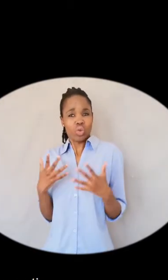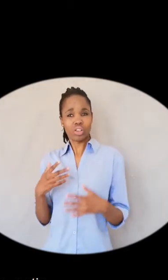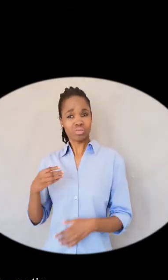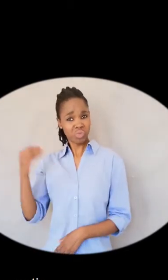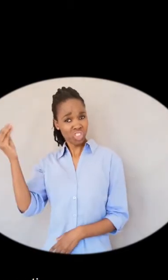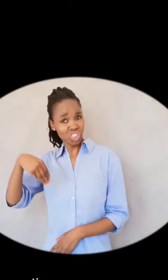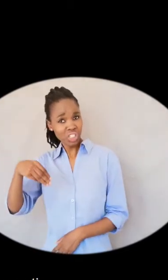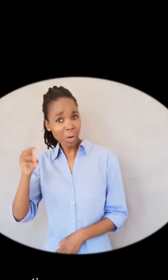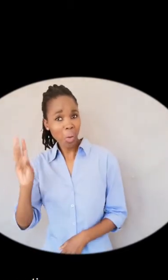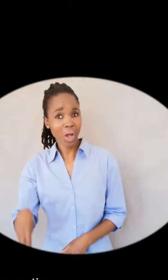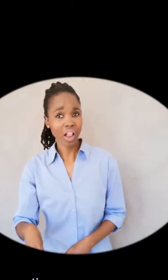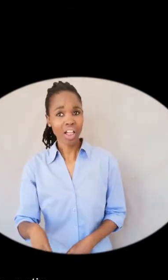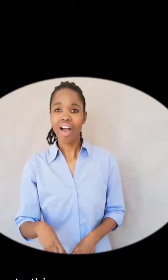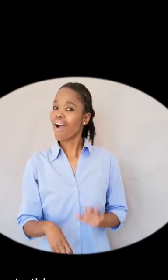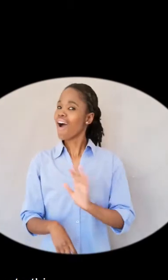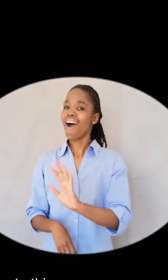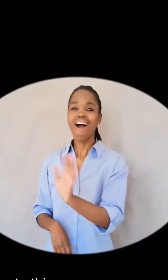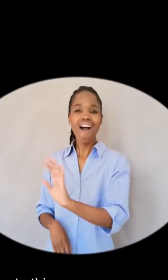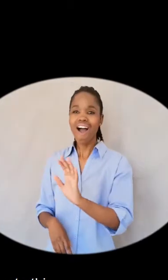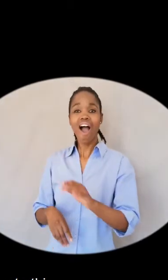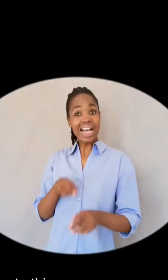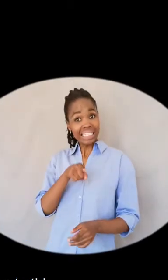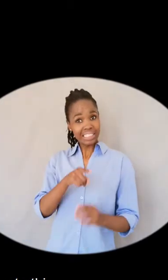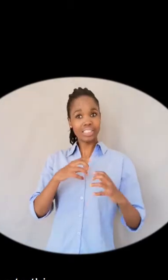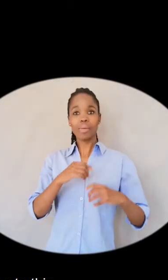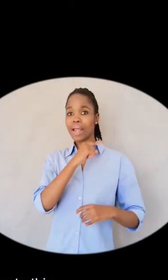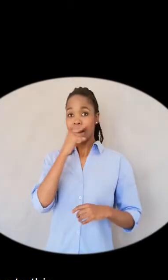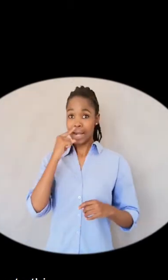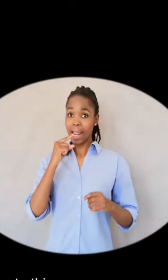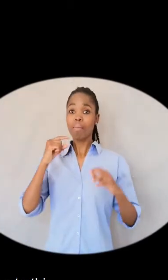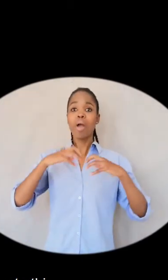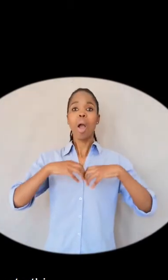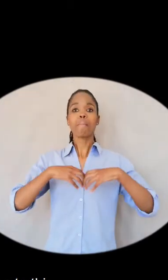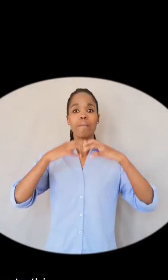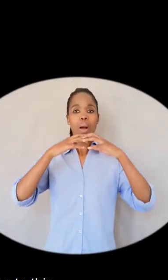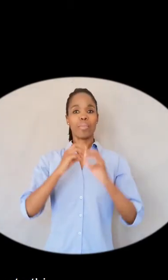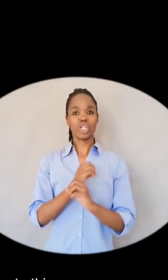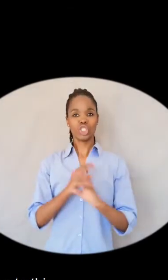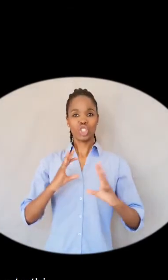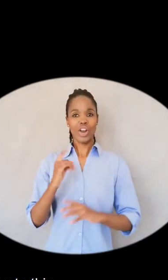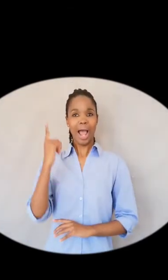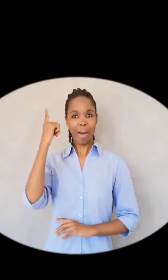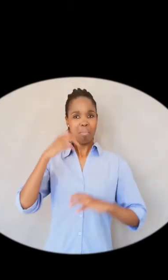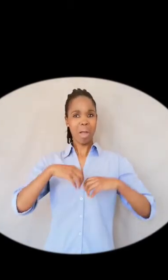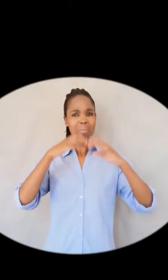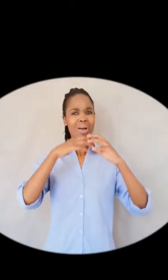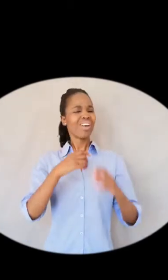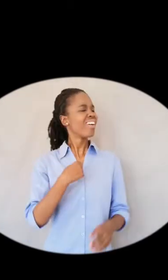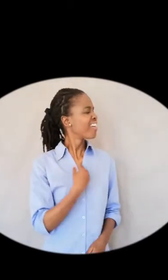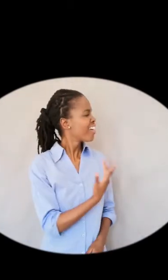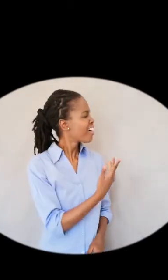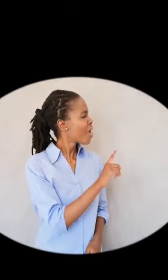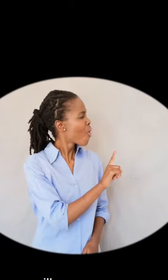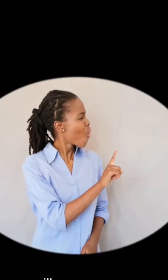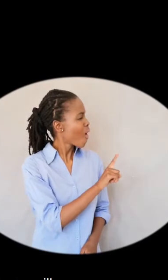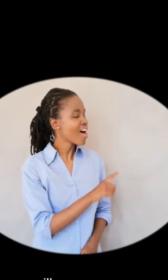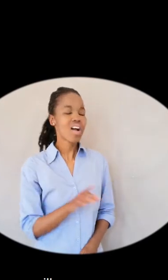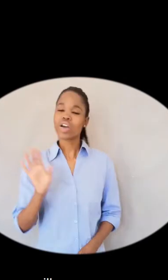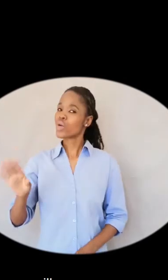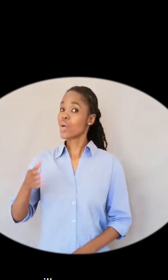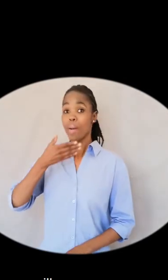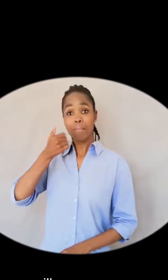We don't be very traumatic, right? And she said, you should listen to this podcast. It's called Startup. I was like, what is it? And she said,